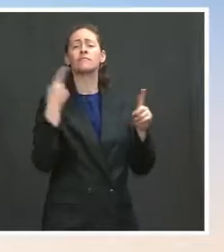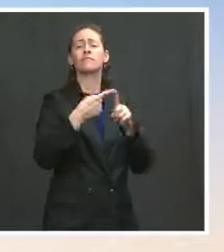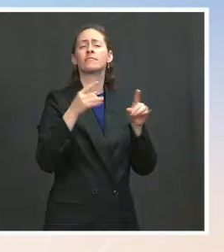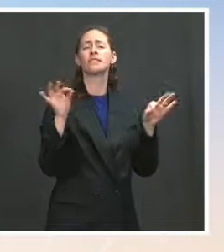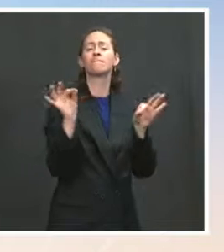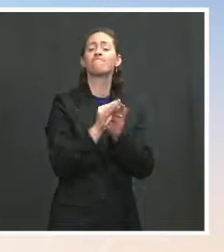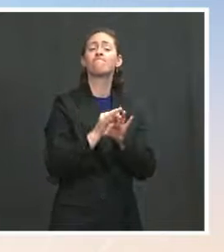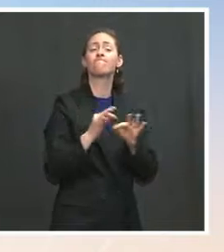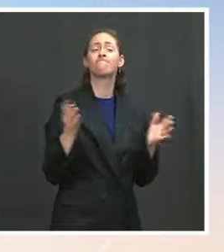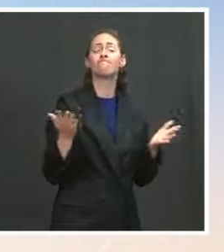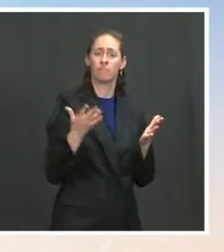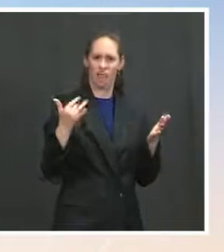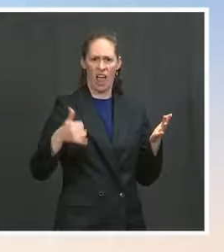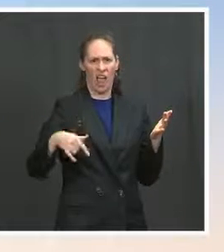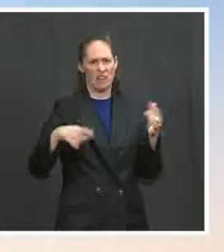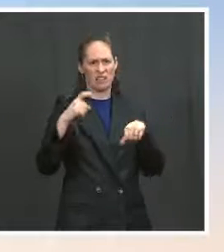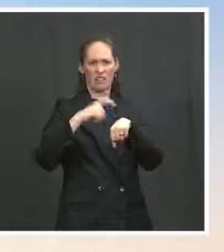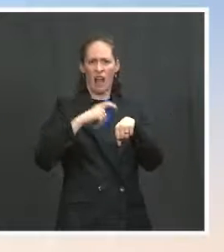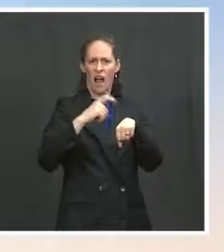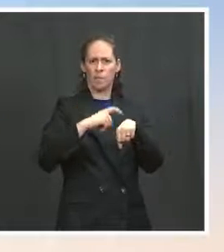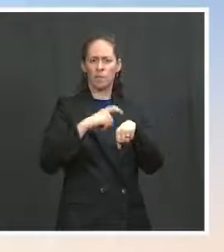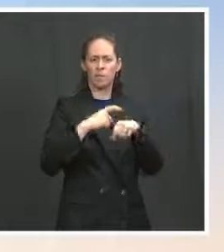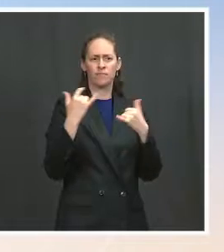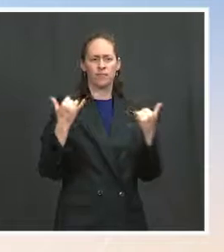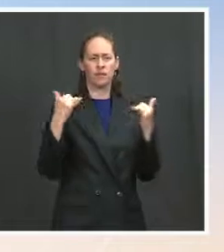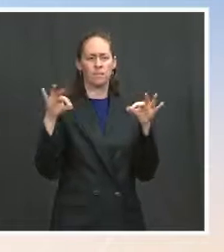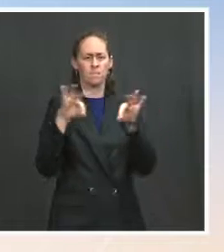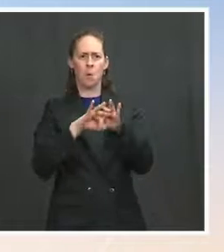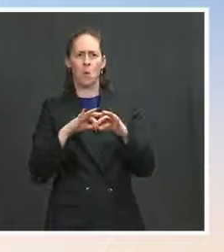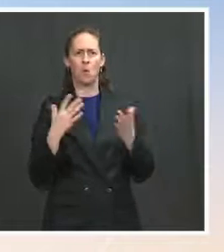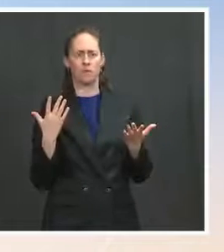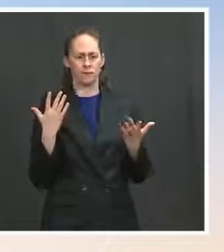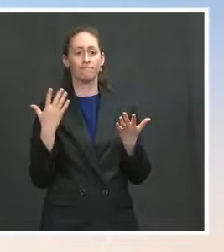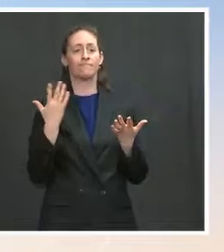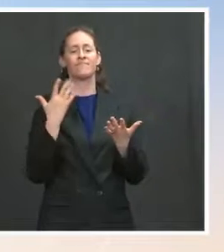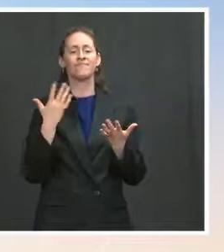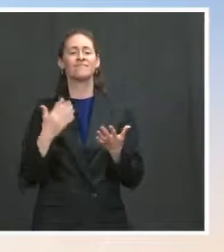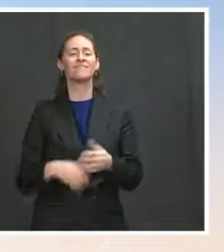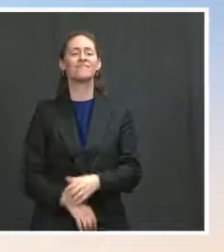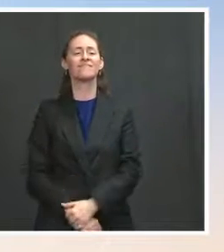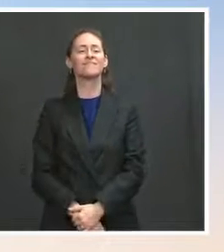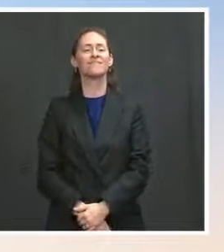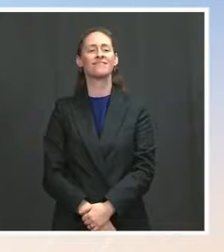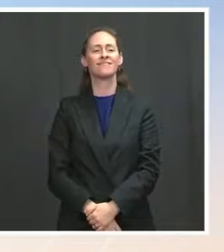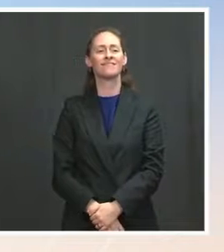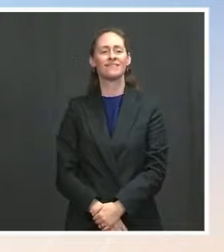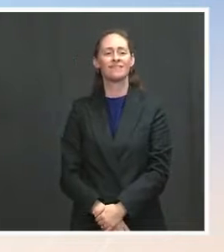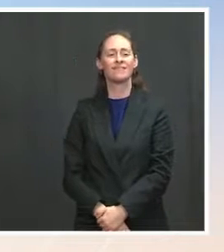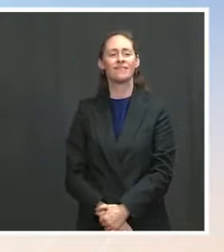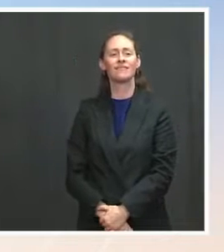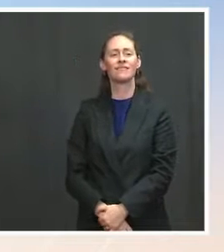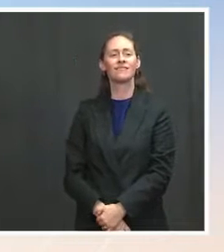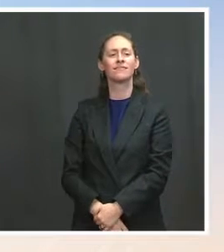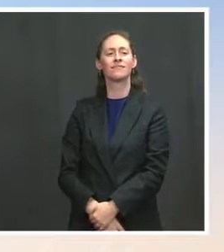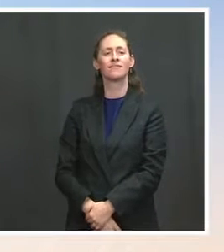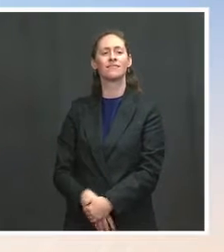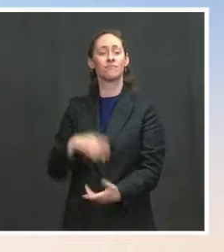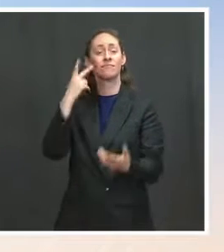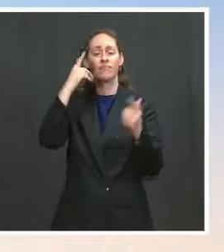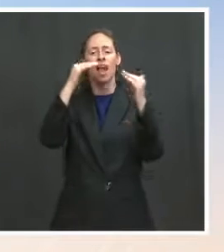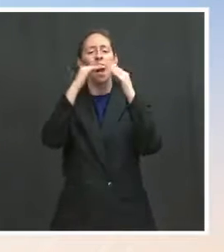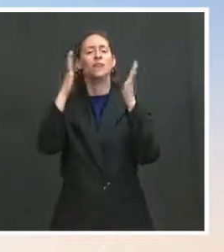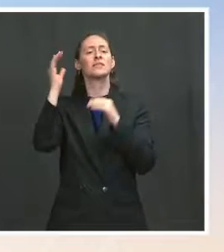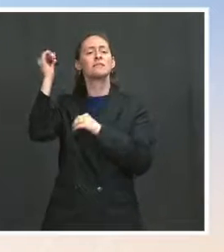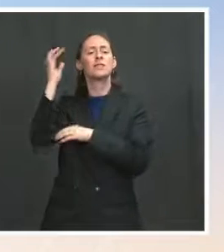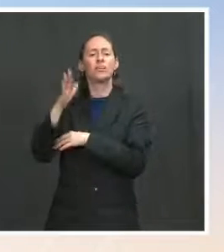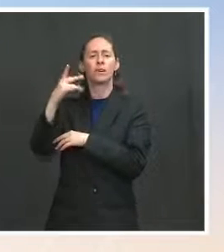moment in the timeline, of course, because there will be movement then. We've seen Speaker Pelosi talk about how she wants to move forward with infrastructure in June.